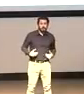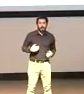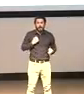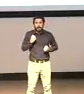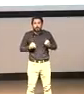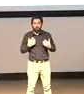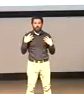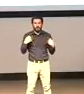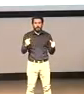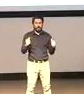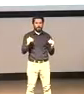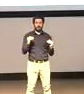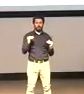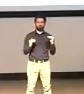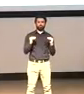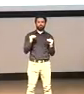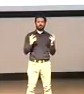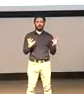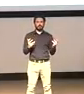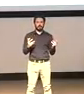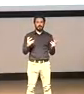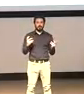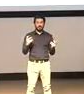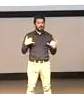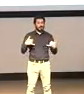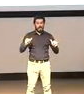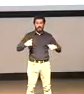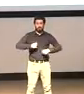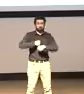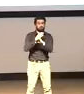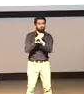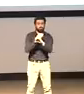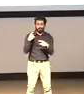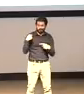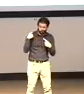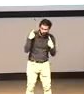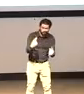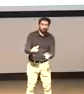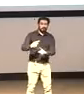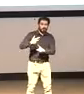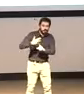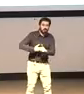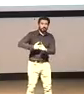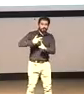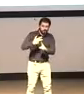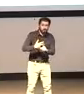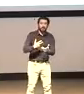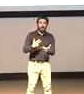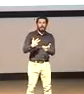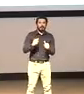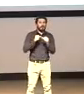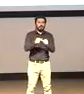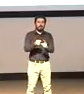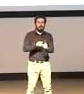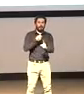equilibrium. We're in a crisis, and we have been for months, and this has taken a toll on every single one of us. Navigating